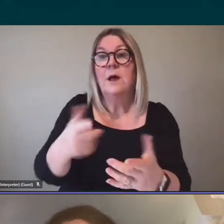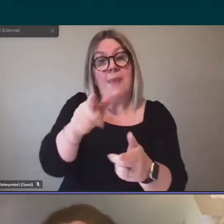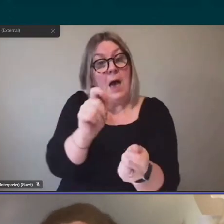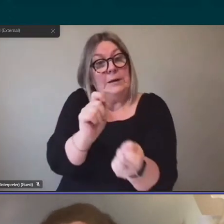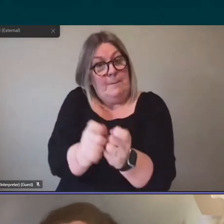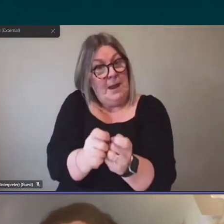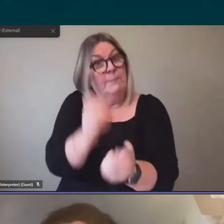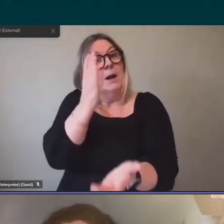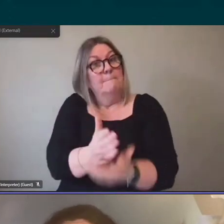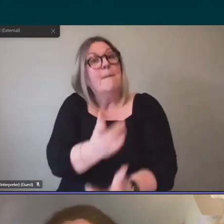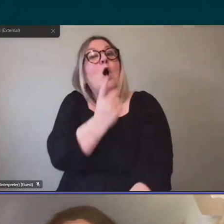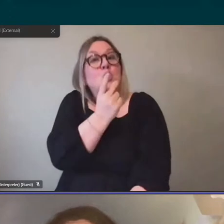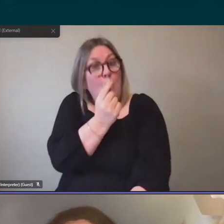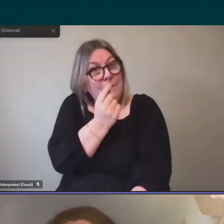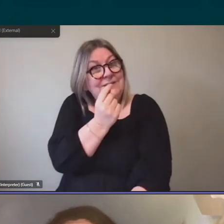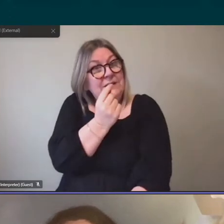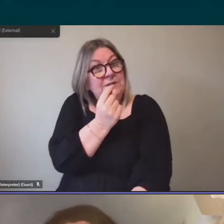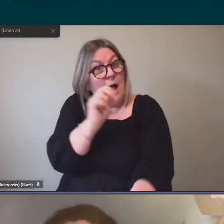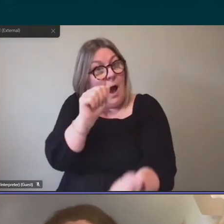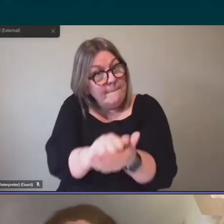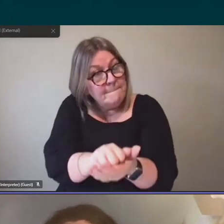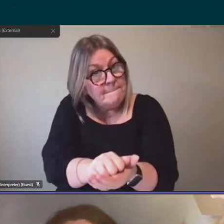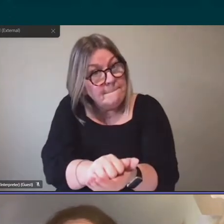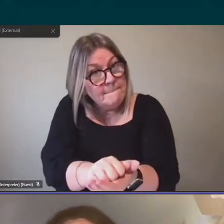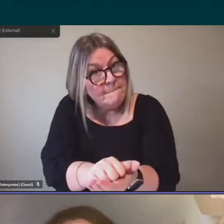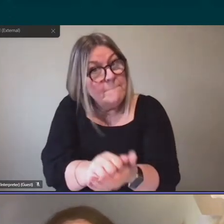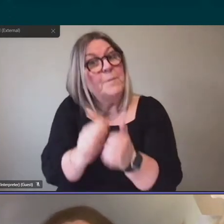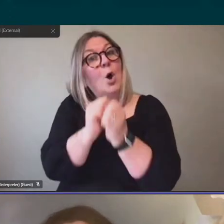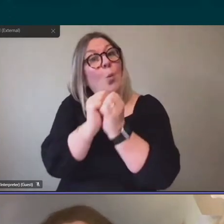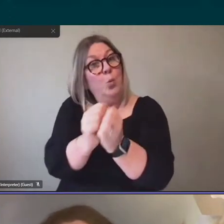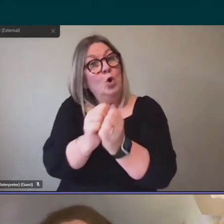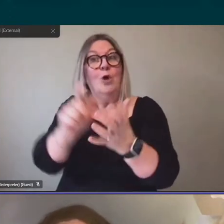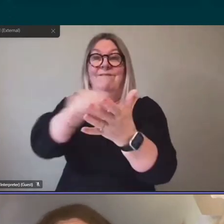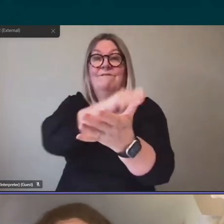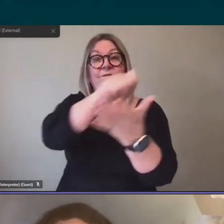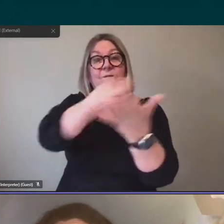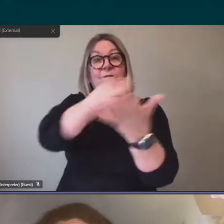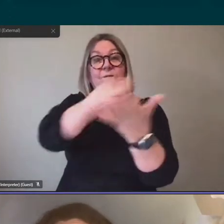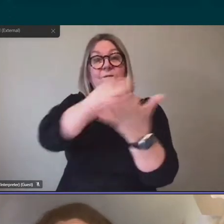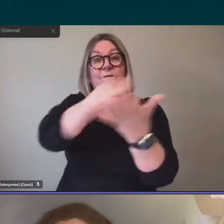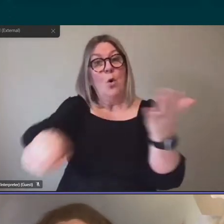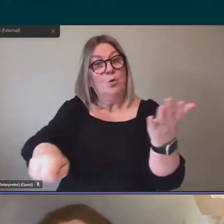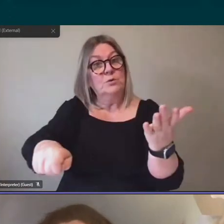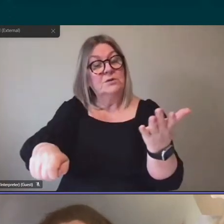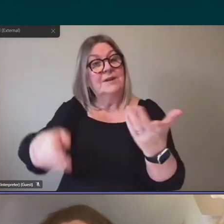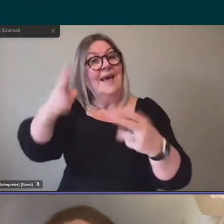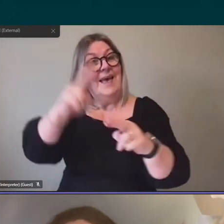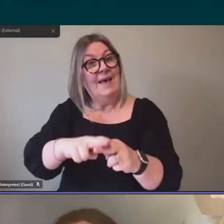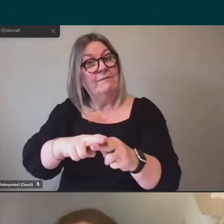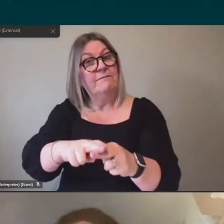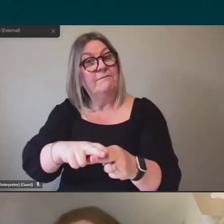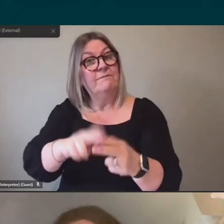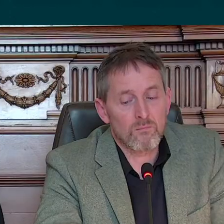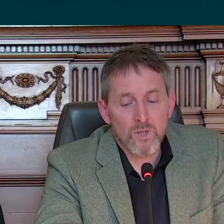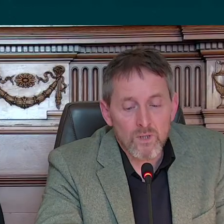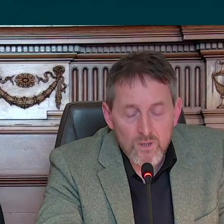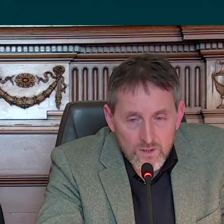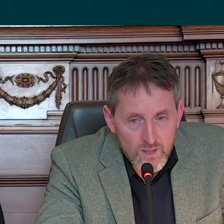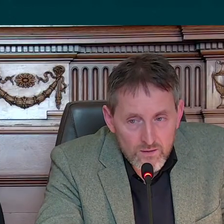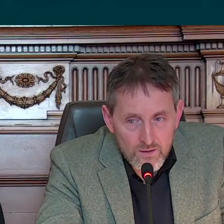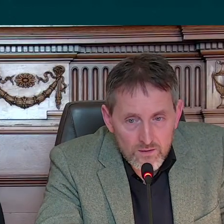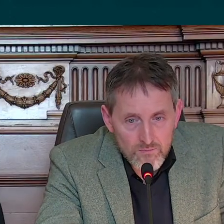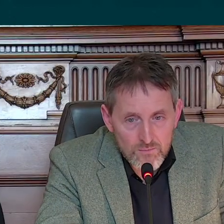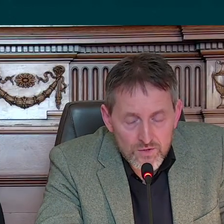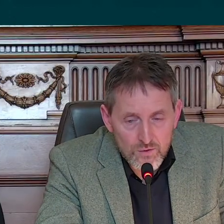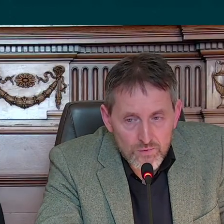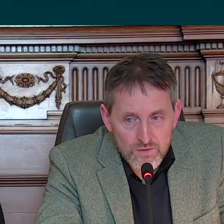even competent, and is it even worth going to a vote if the amendment is not competent? Thank you.